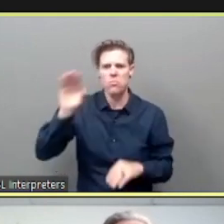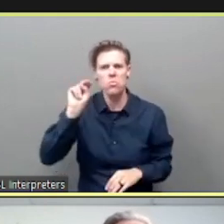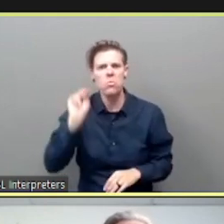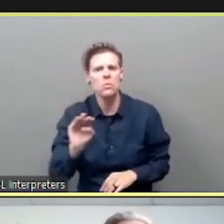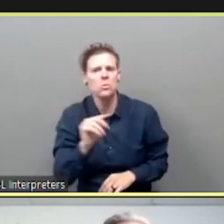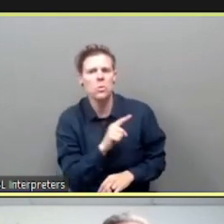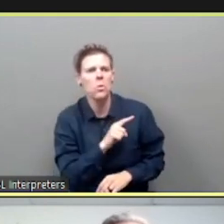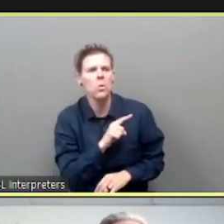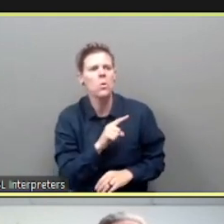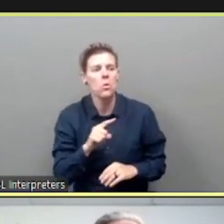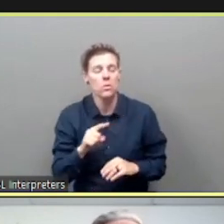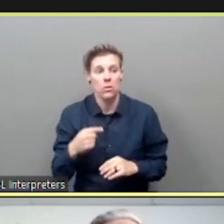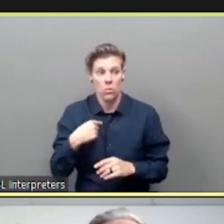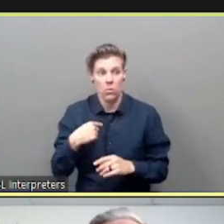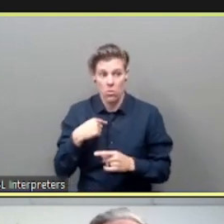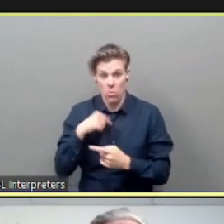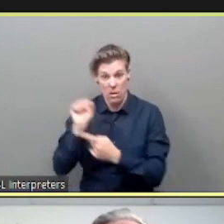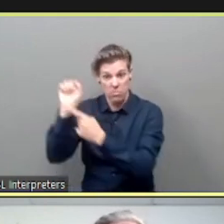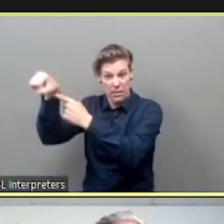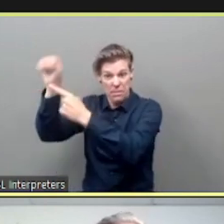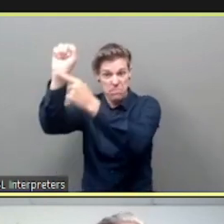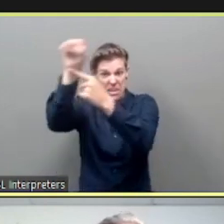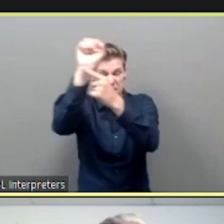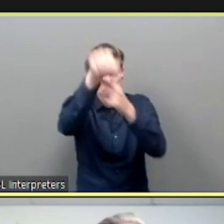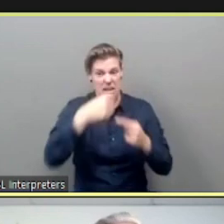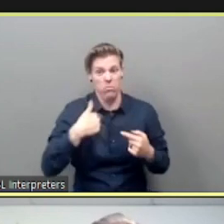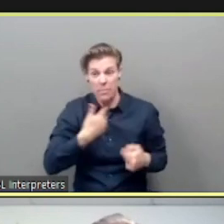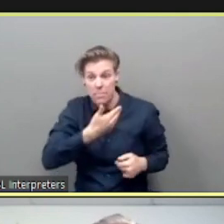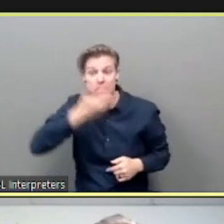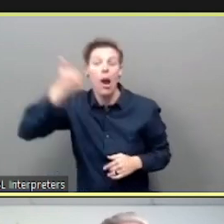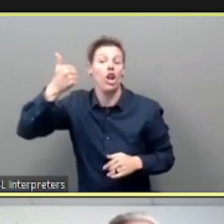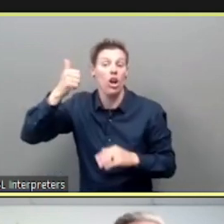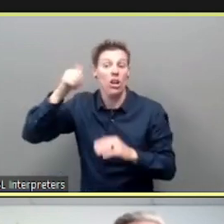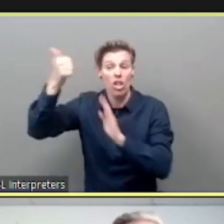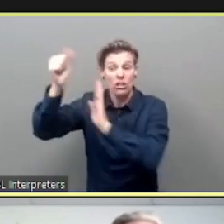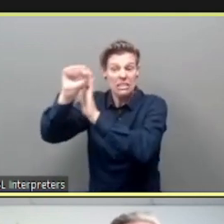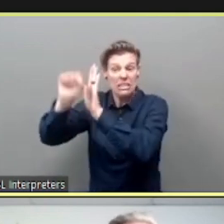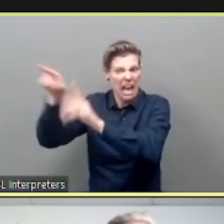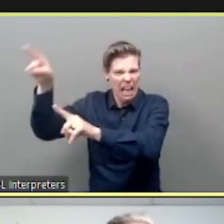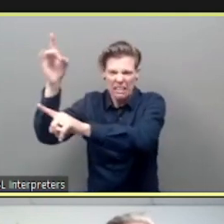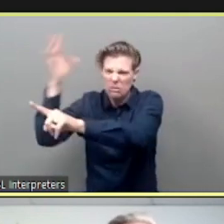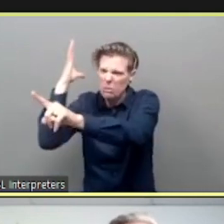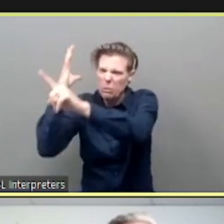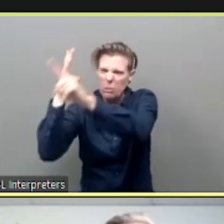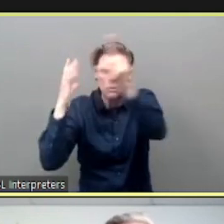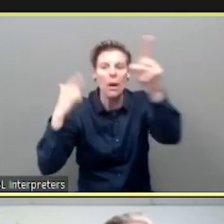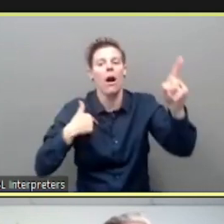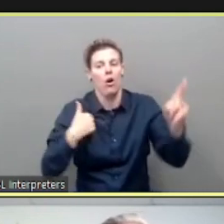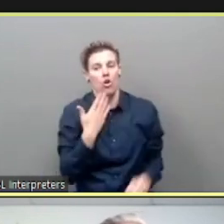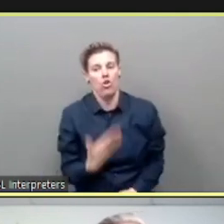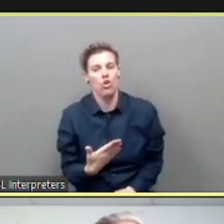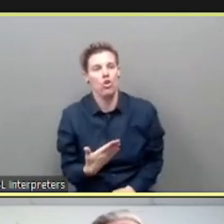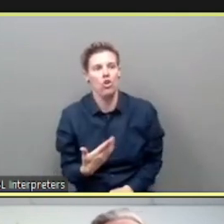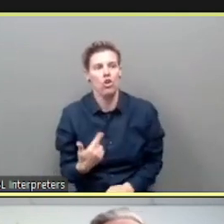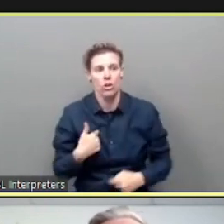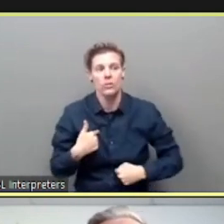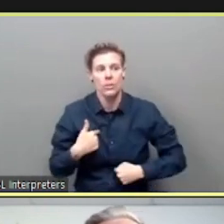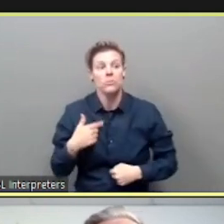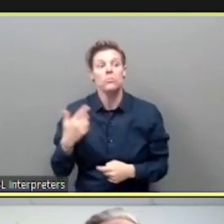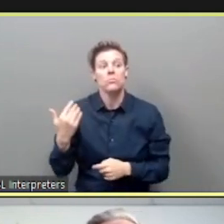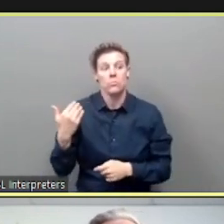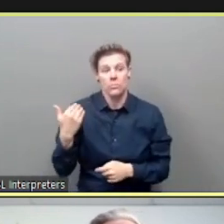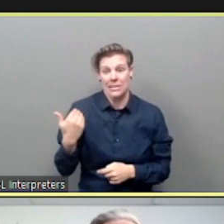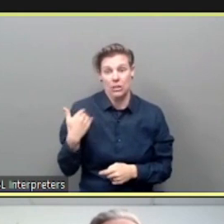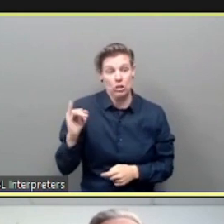states are seeing. And as I mentioned last time, if you remember at the beginning of the year, we were seeing 3